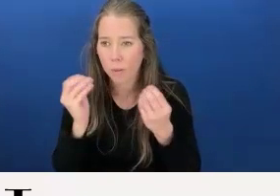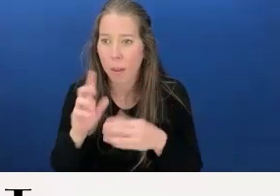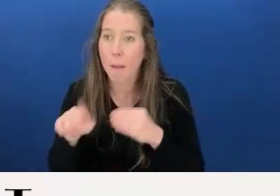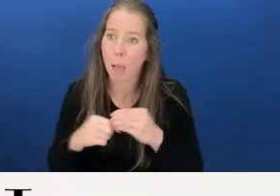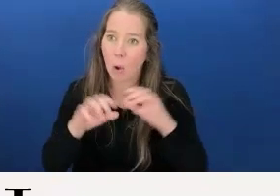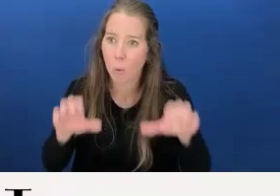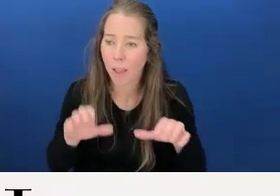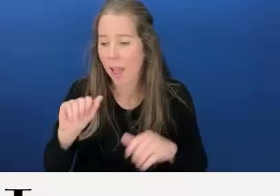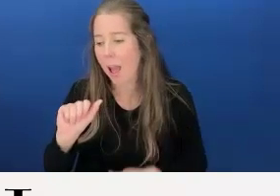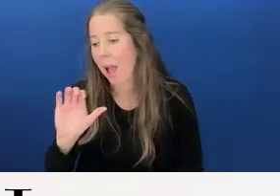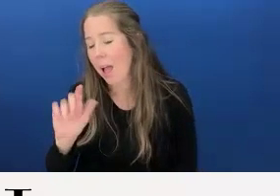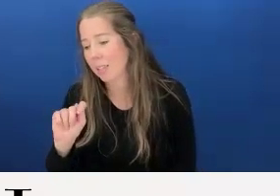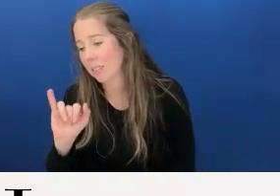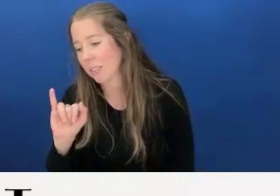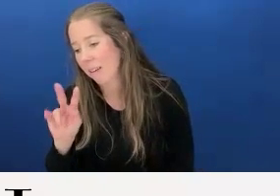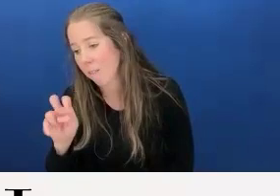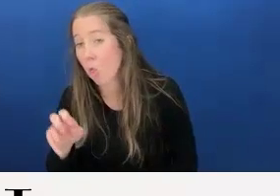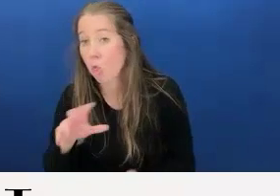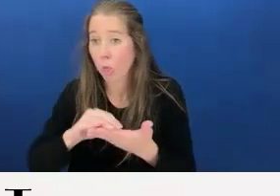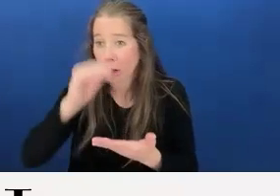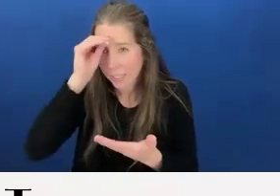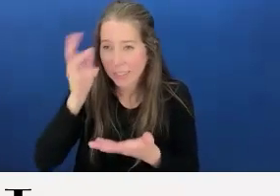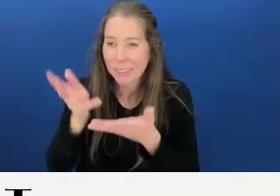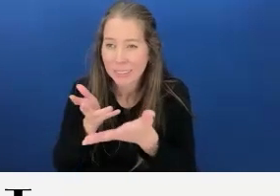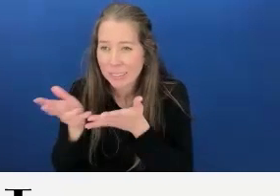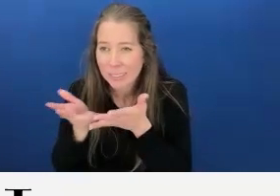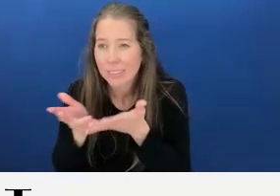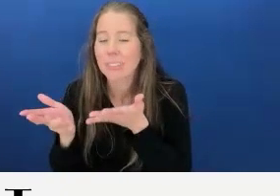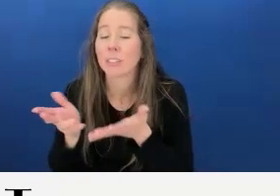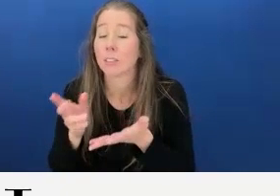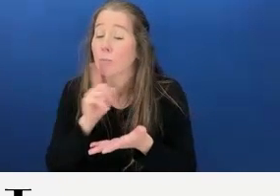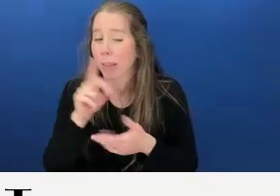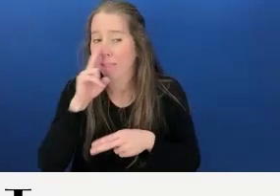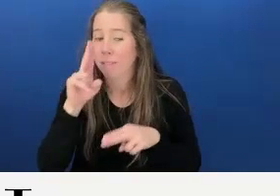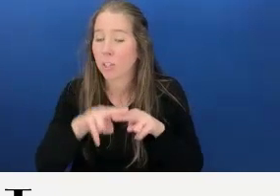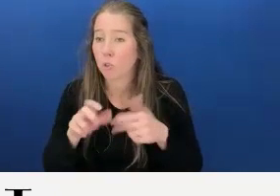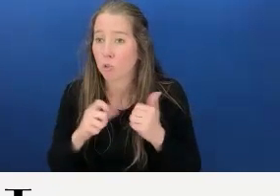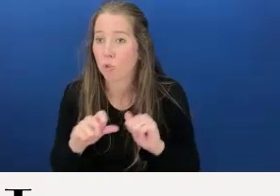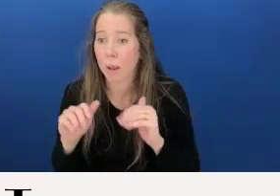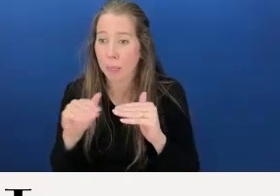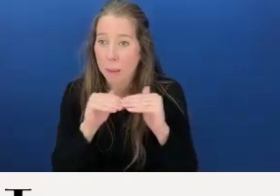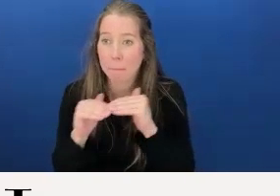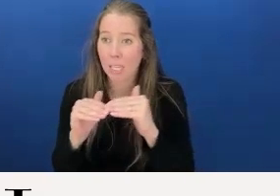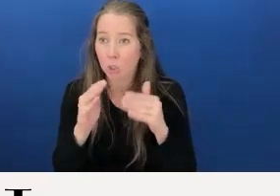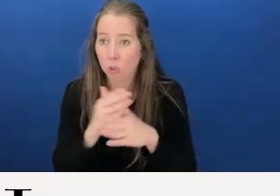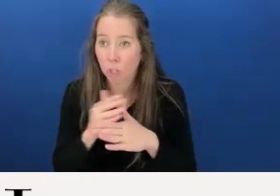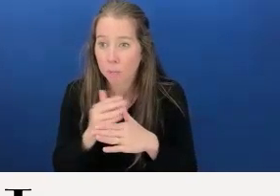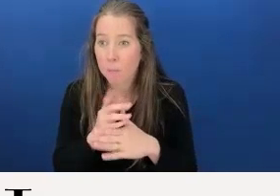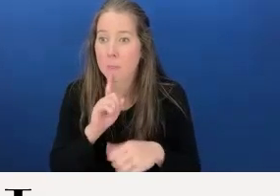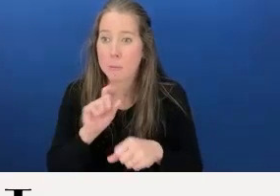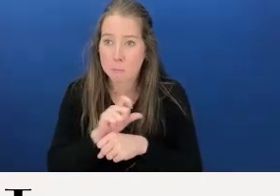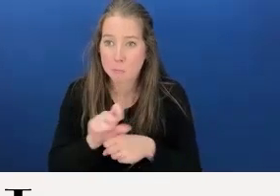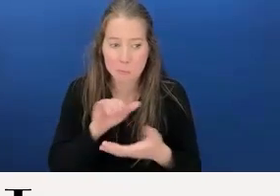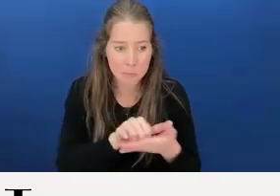and engagement, which is really quite fun to try out. The peer sharing, where you're actually taking